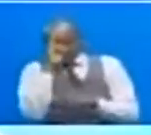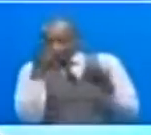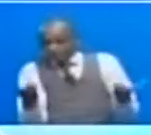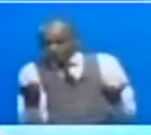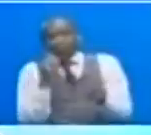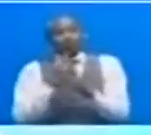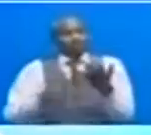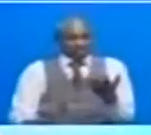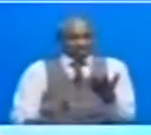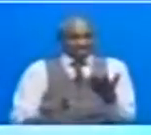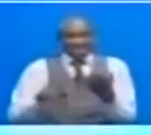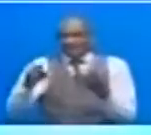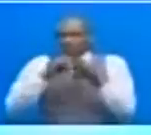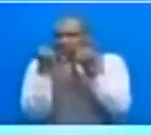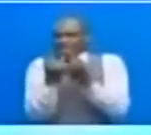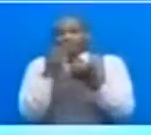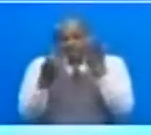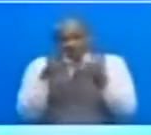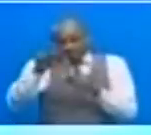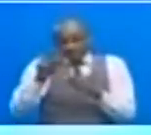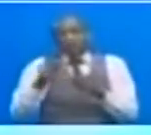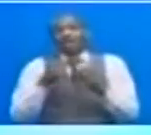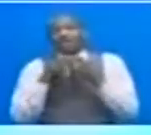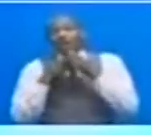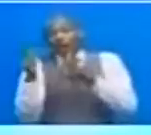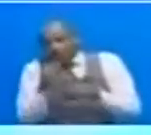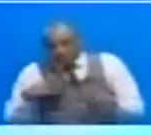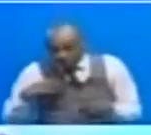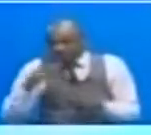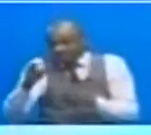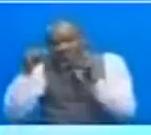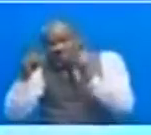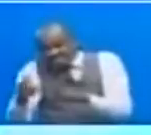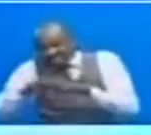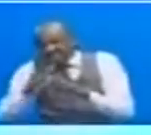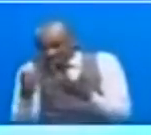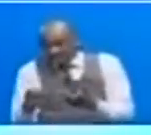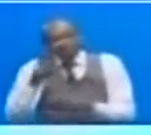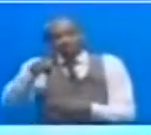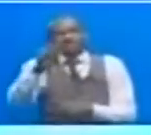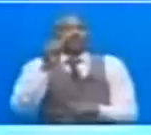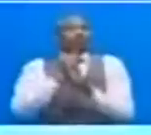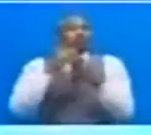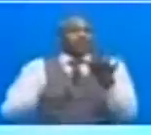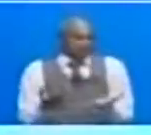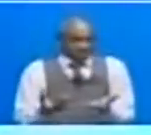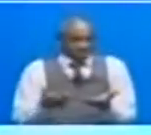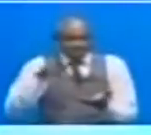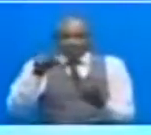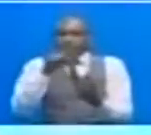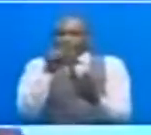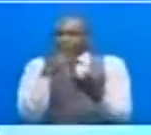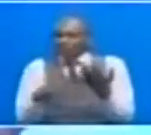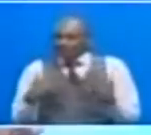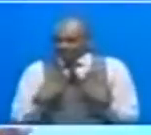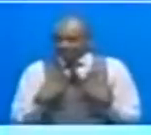if you come from these societies where elders sit down and decide the penalties for the offenders? What would you do? What options are there for